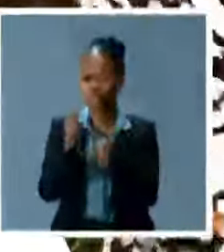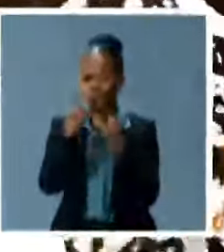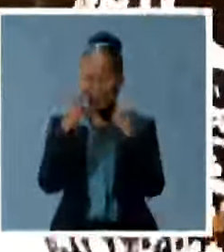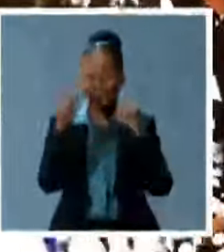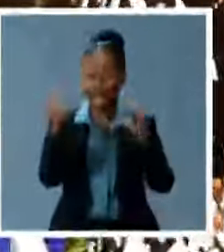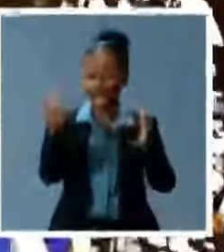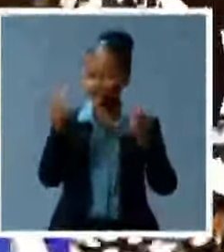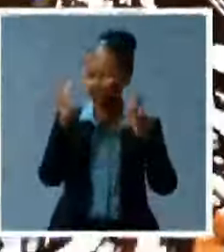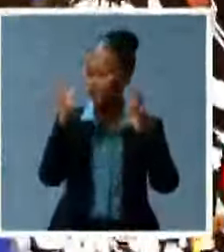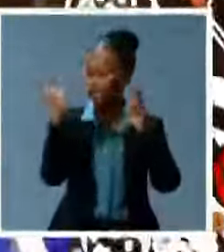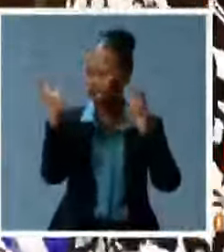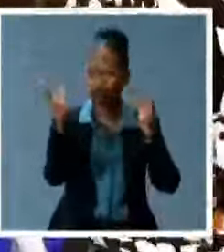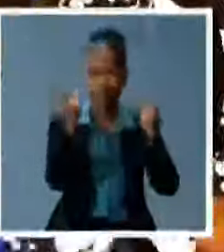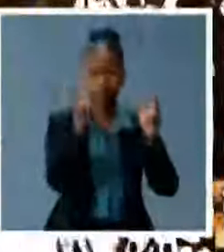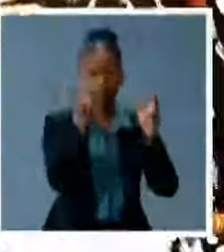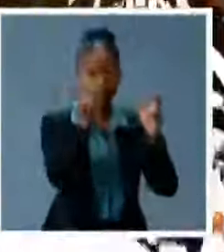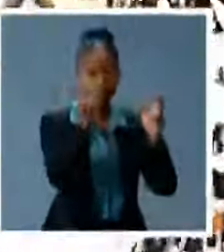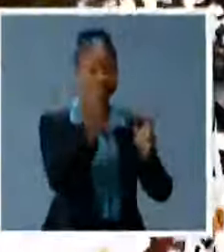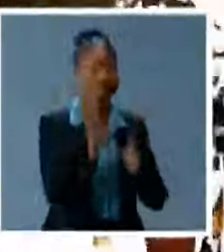hearts denied.